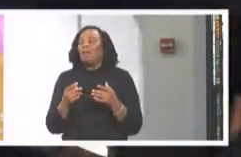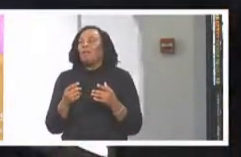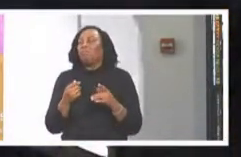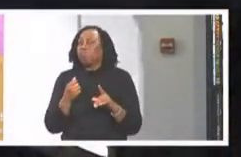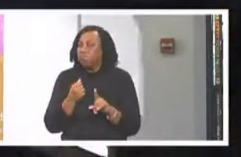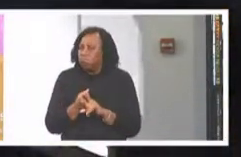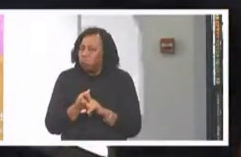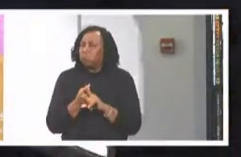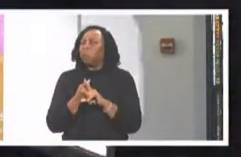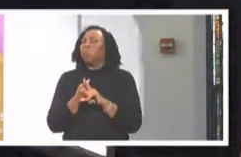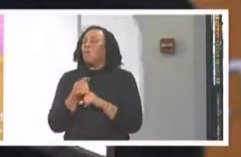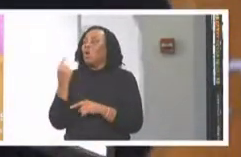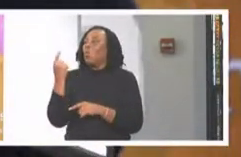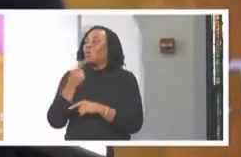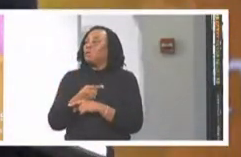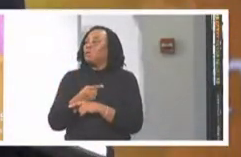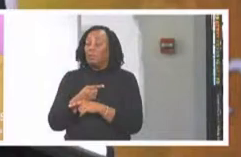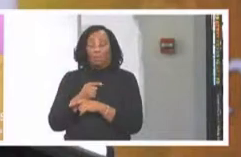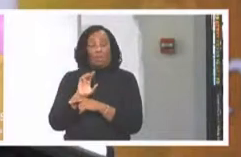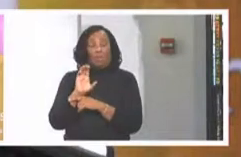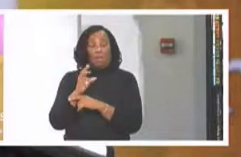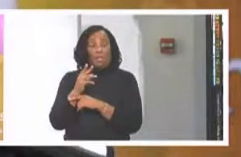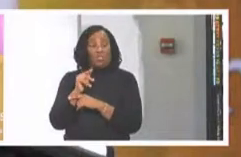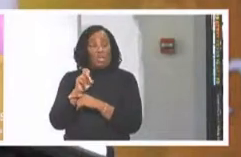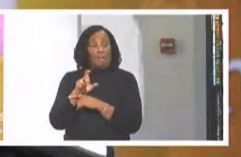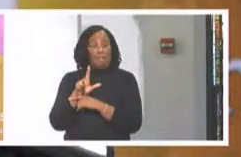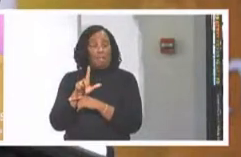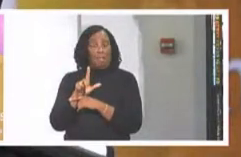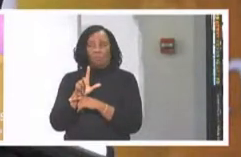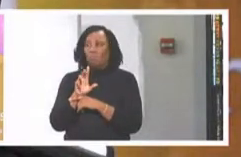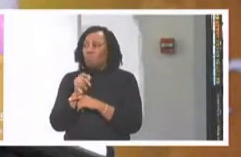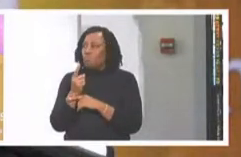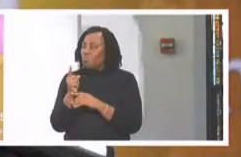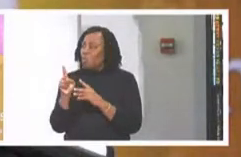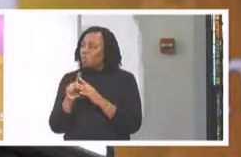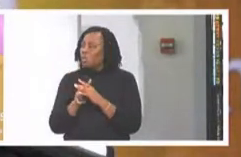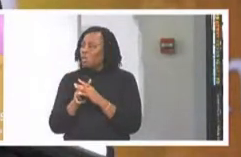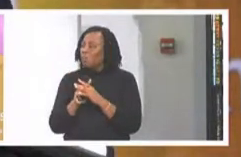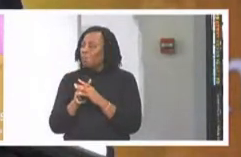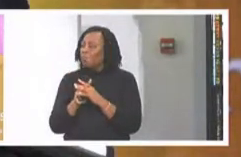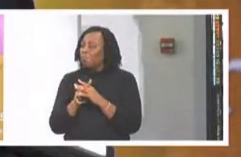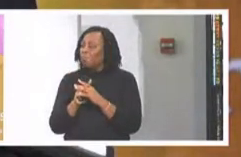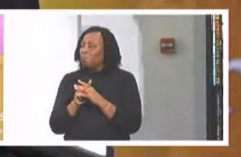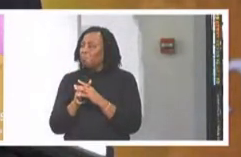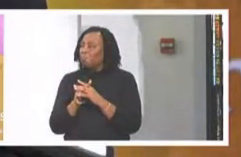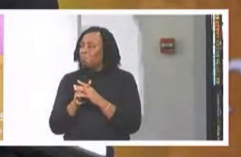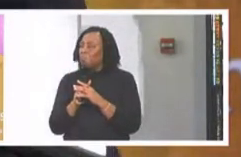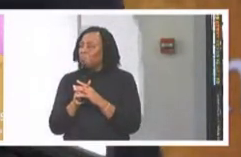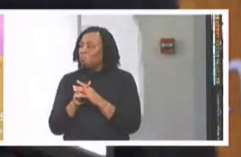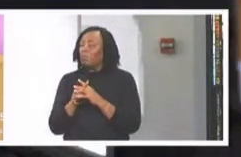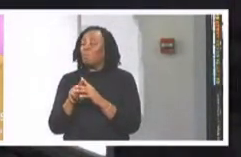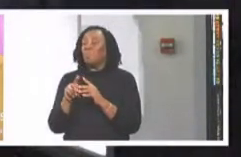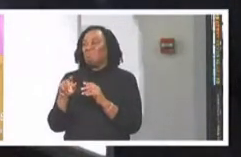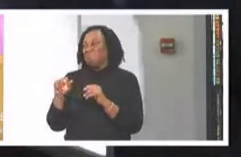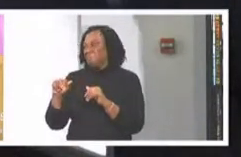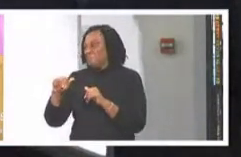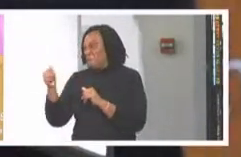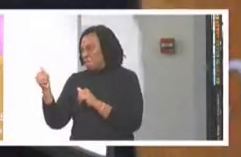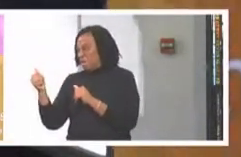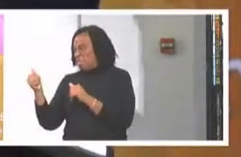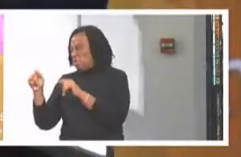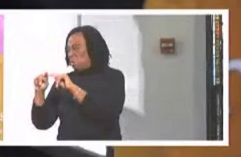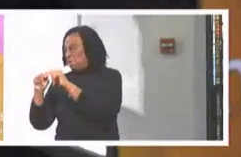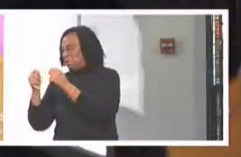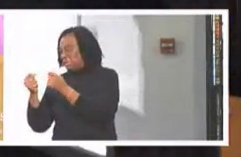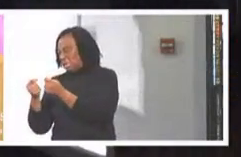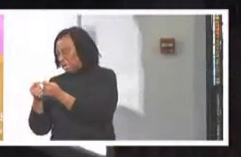day, and all of a sudden, nobody came to chapel. Okay. And then a team came in the next time of people that I knew. I